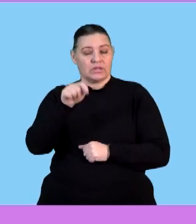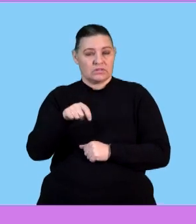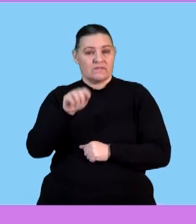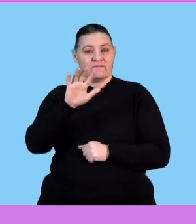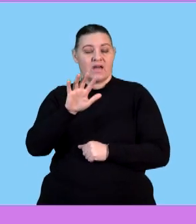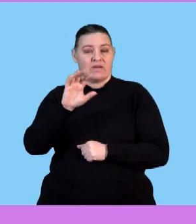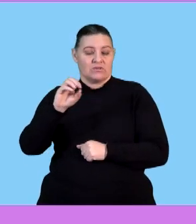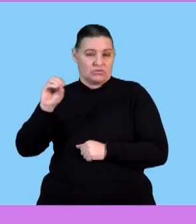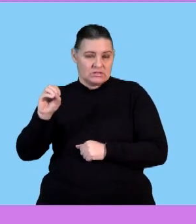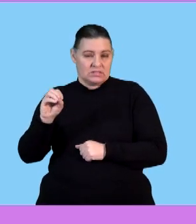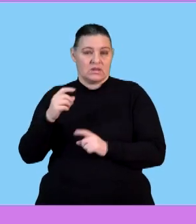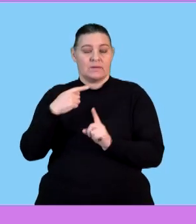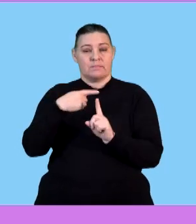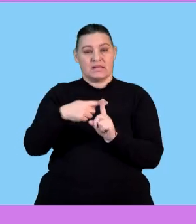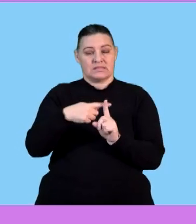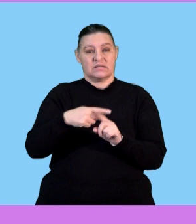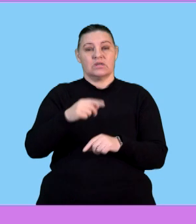22,500 Rand plus